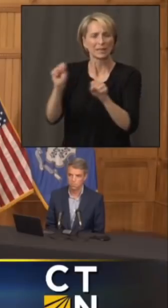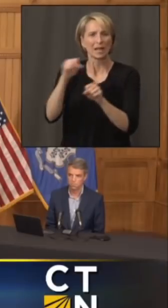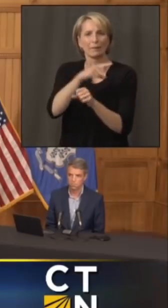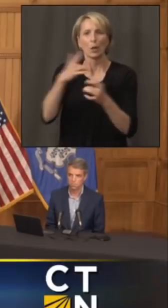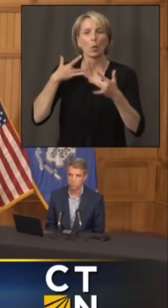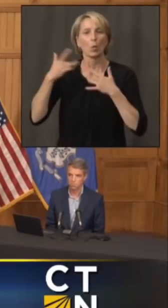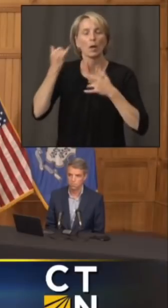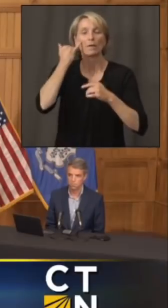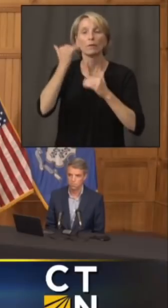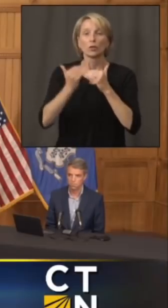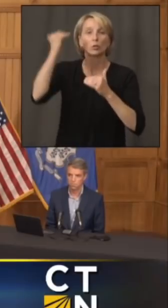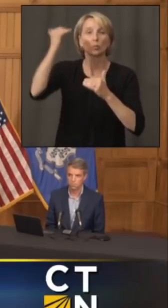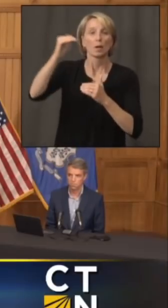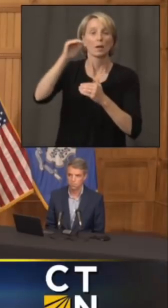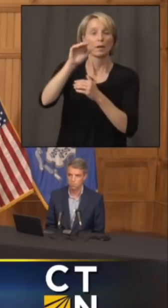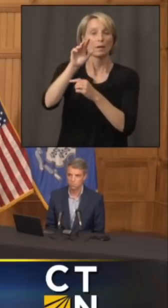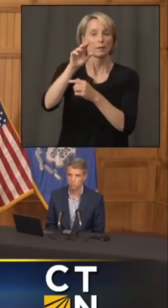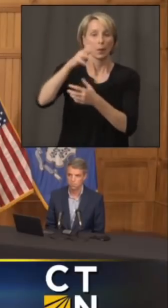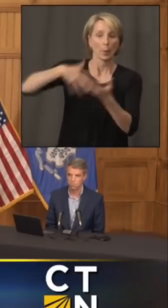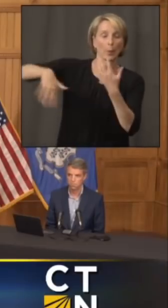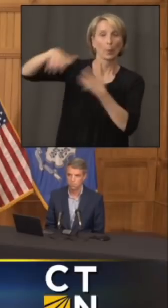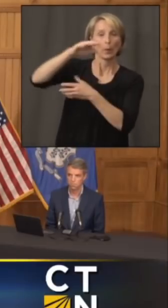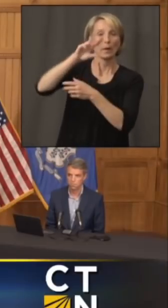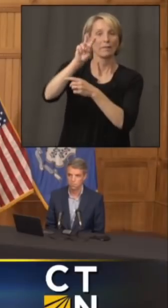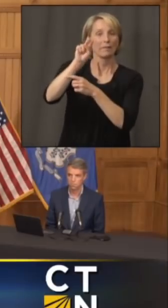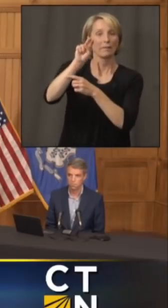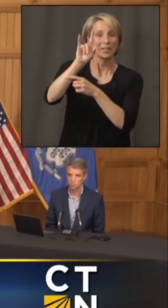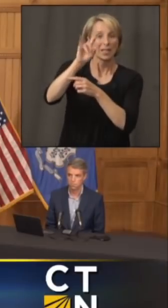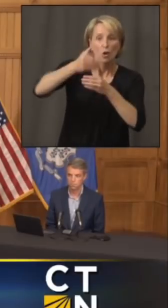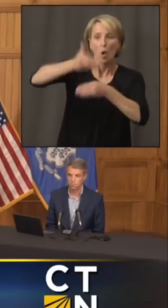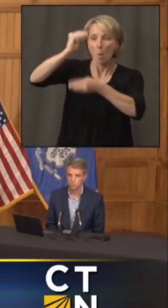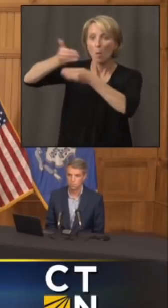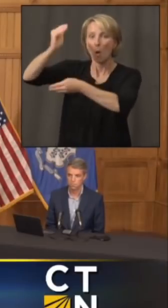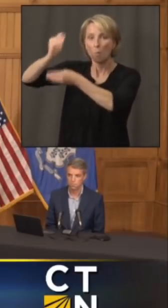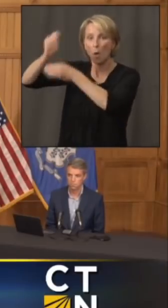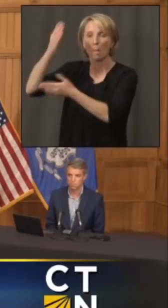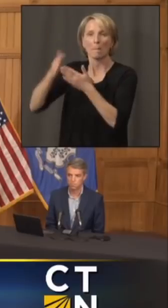or too much ventilation could pose a safety issue in and of itself.